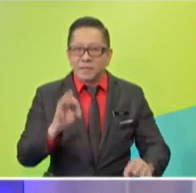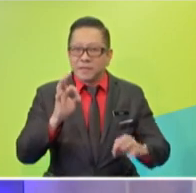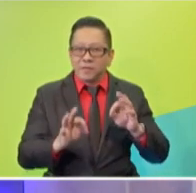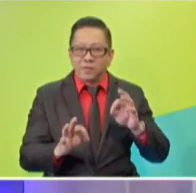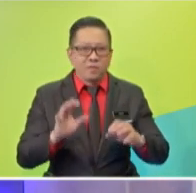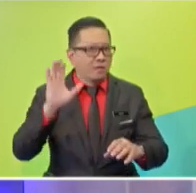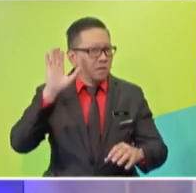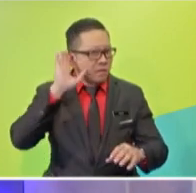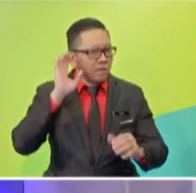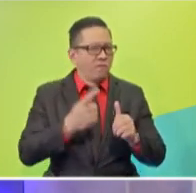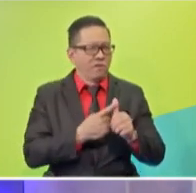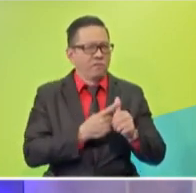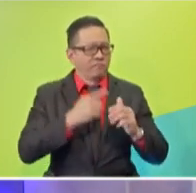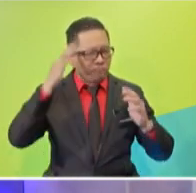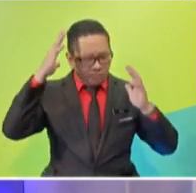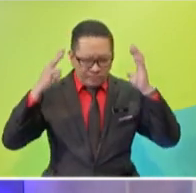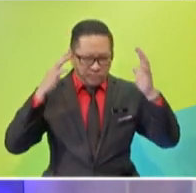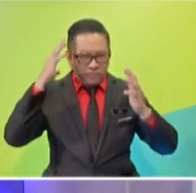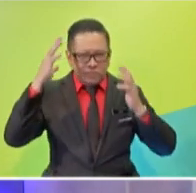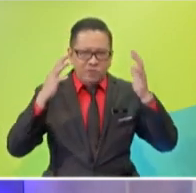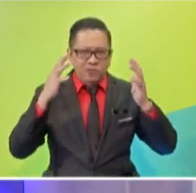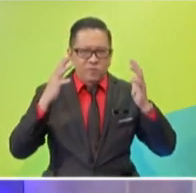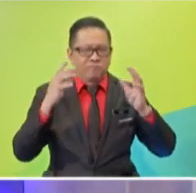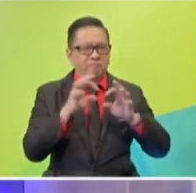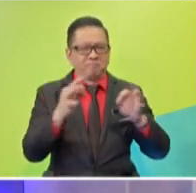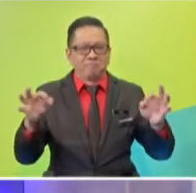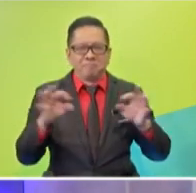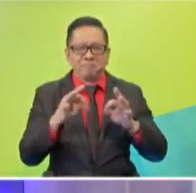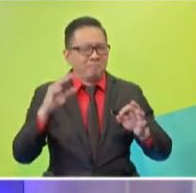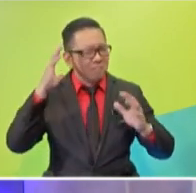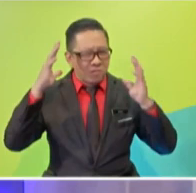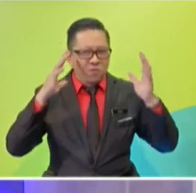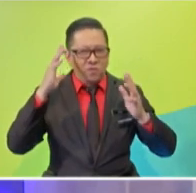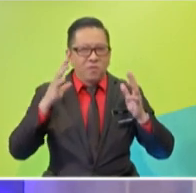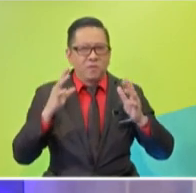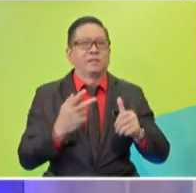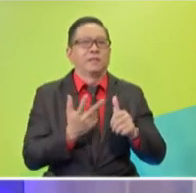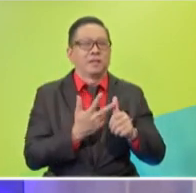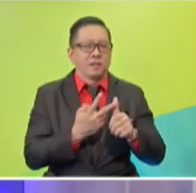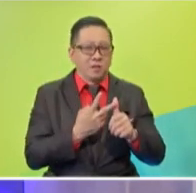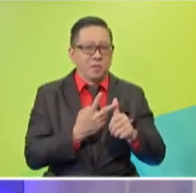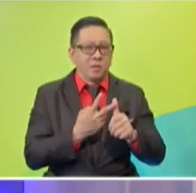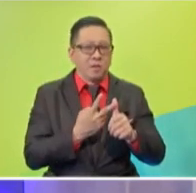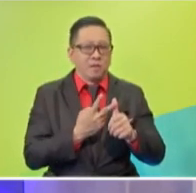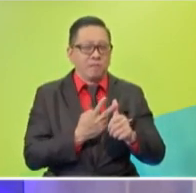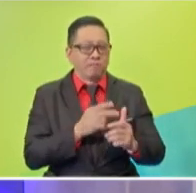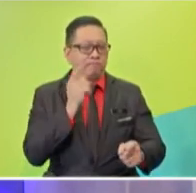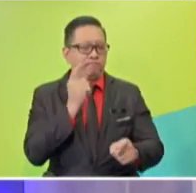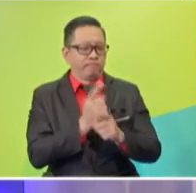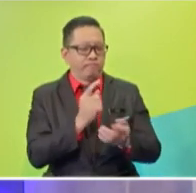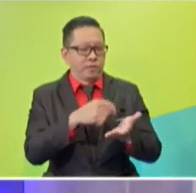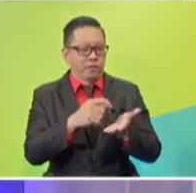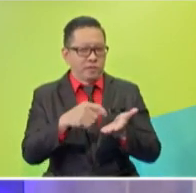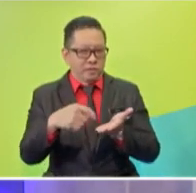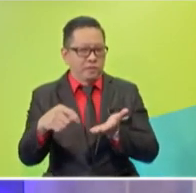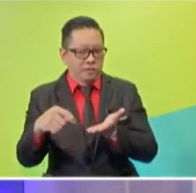for the first one, maybe you get confused because there are few statements, right? And then the second one, maybe you can reconfirm on your attempt